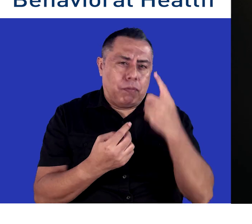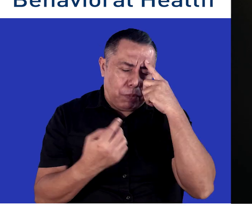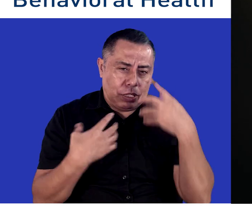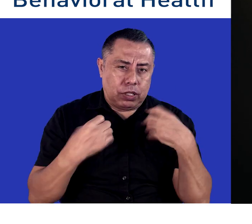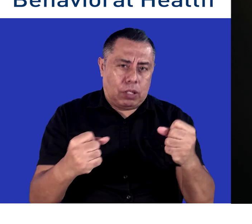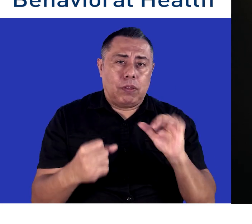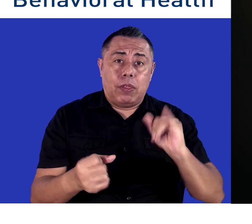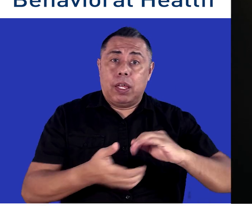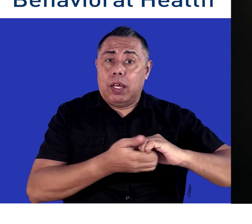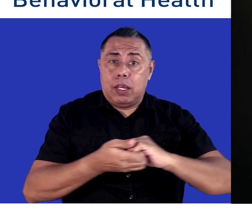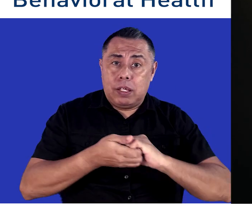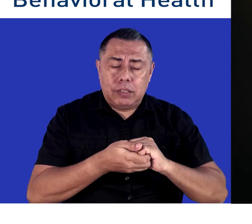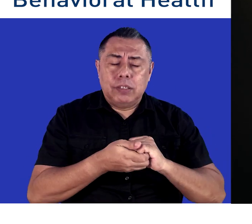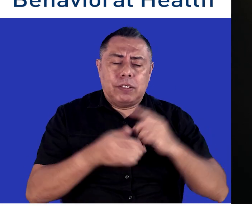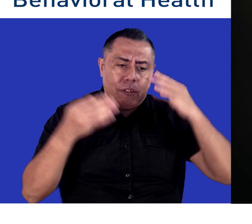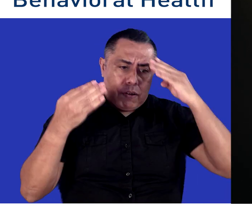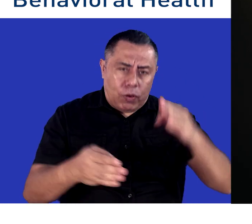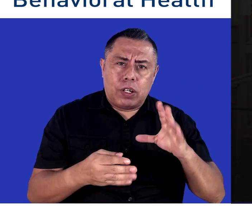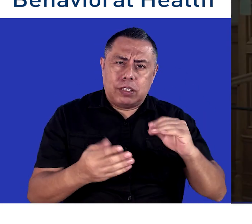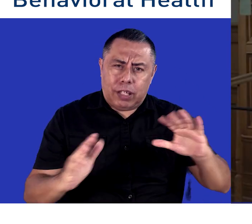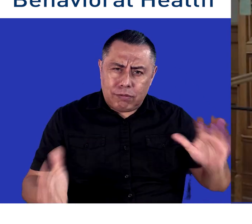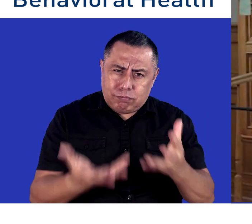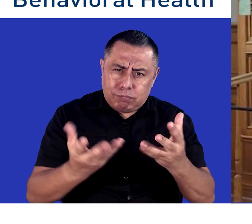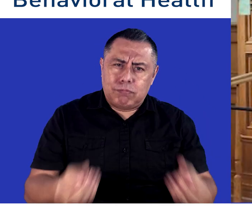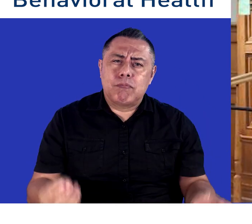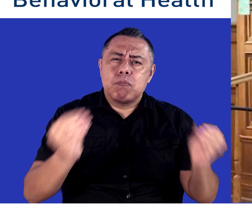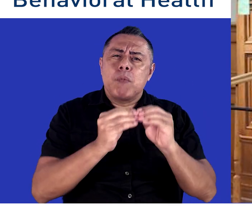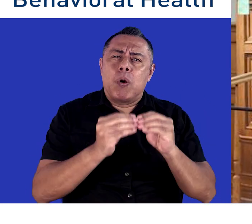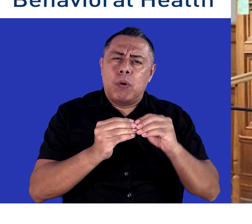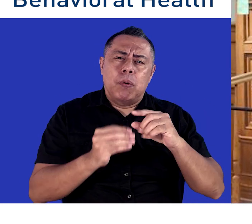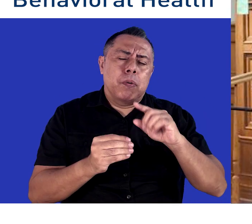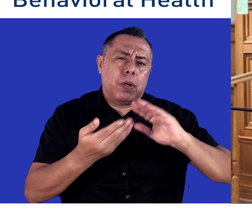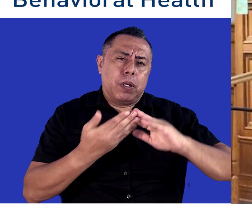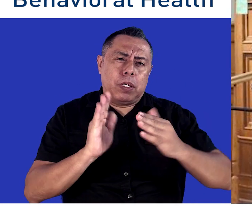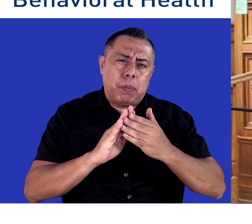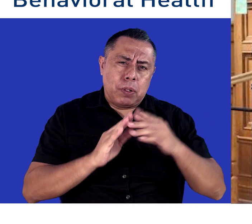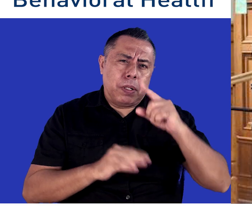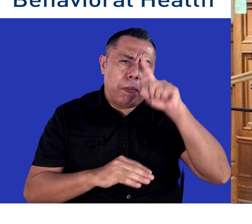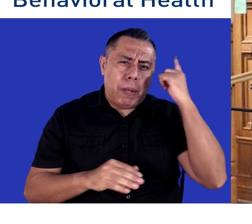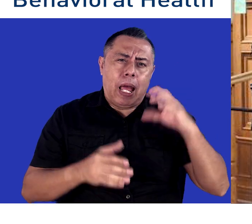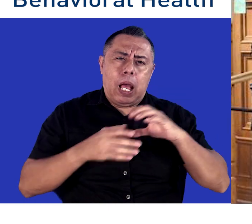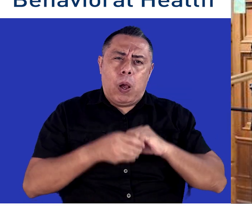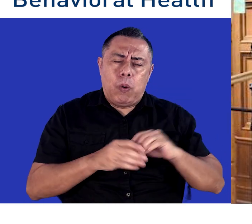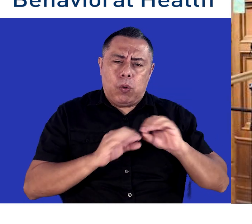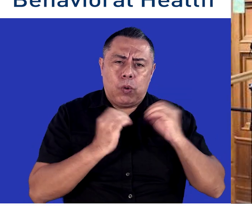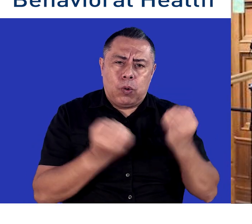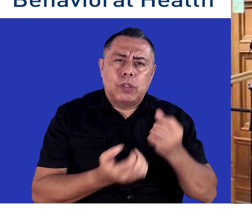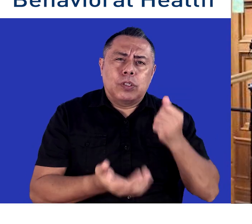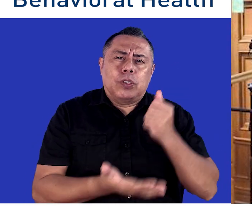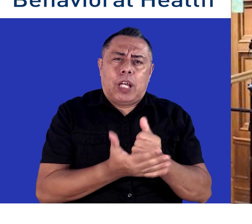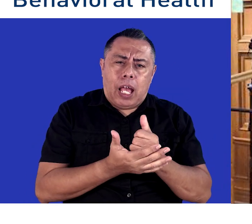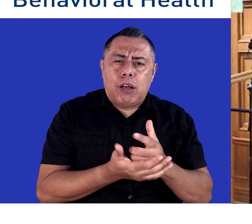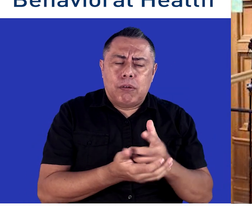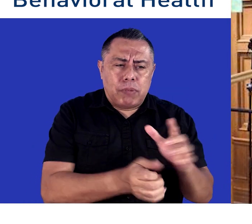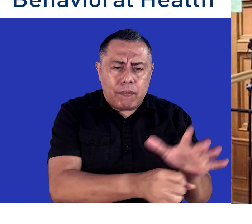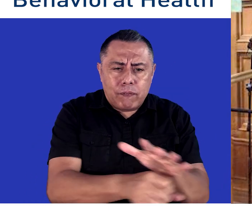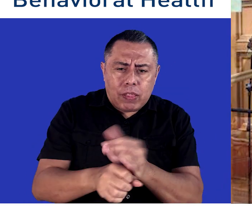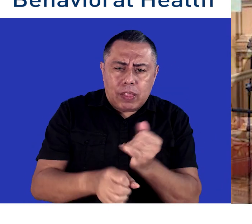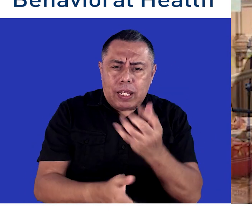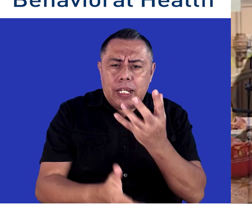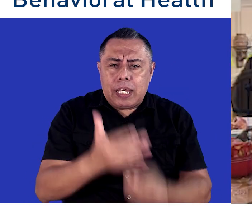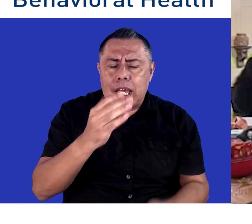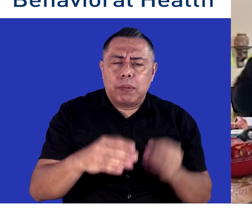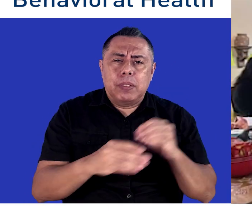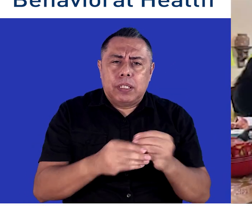collaboration focused on capacity building of Black-owned, community-based organizations to help fill the gaps in behavioral healthcare